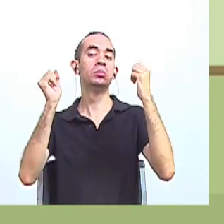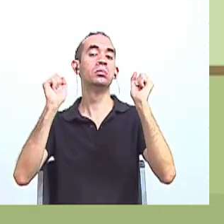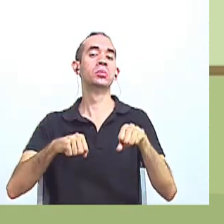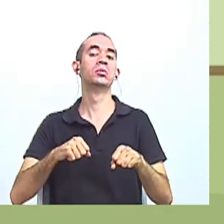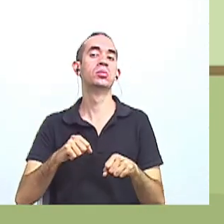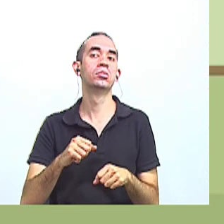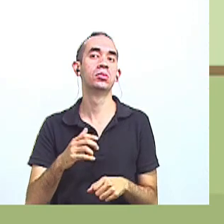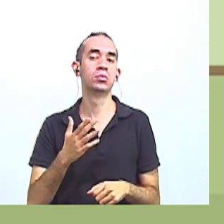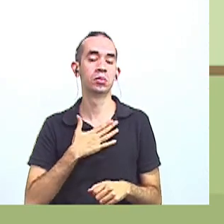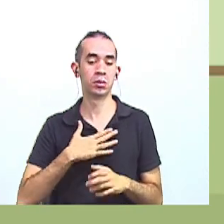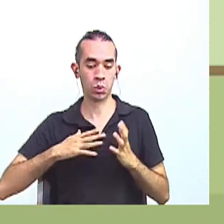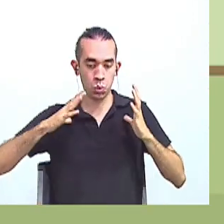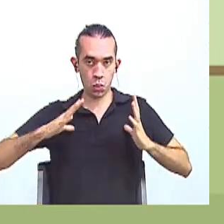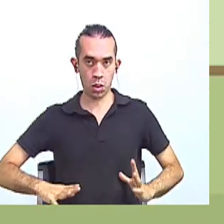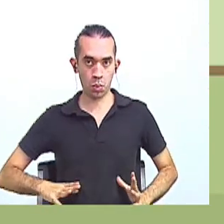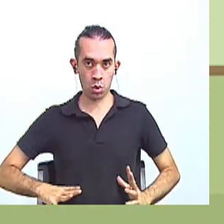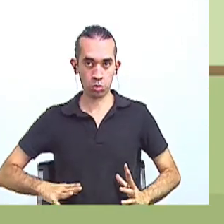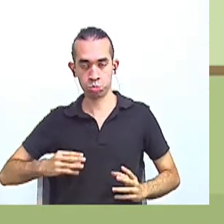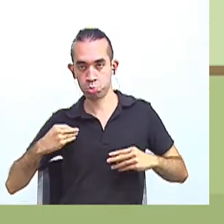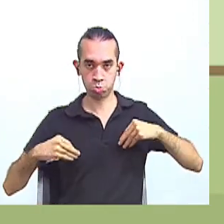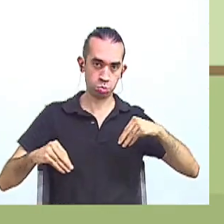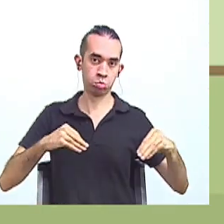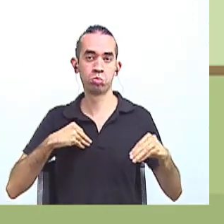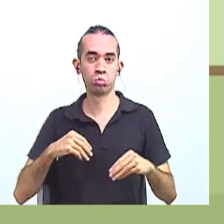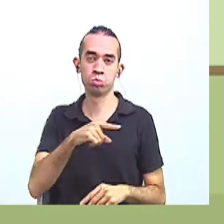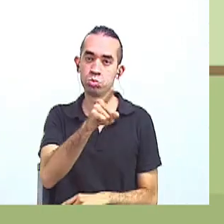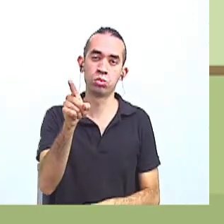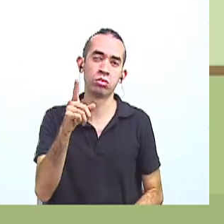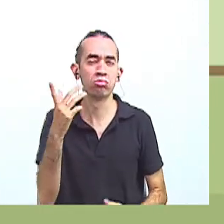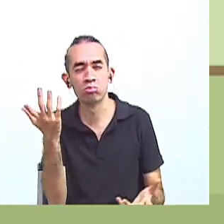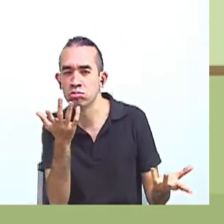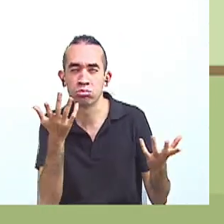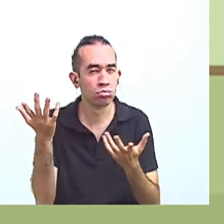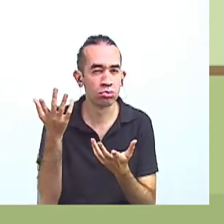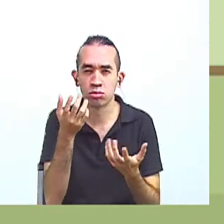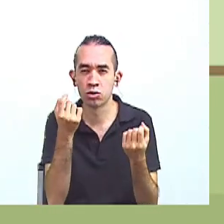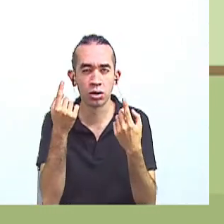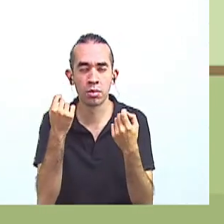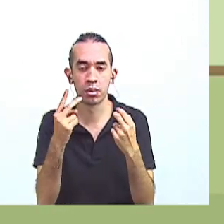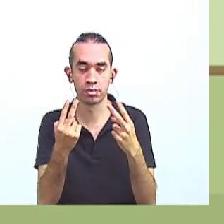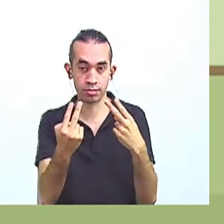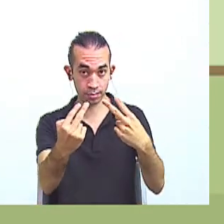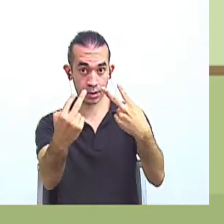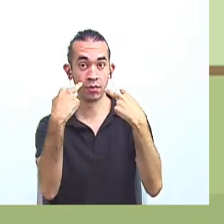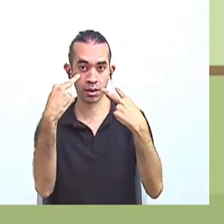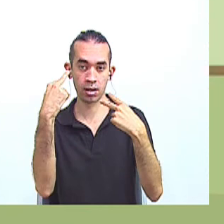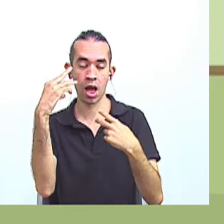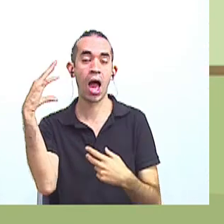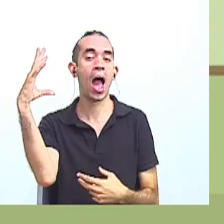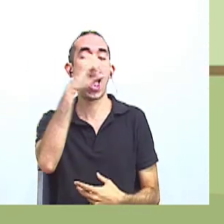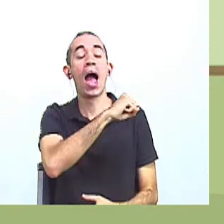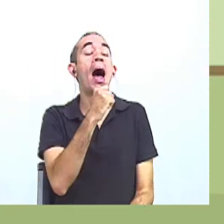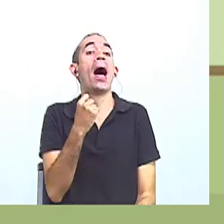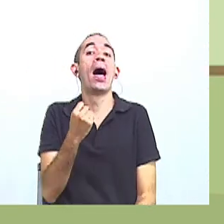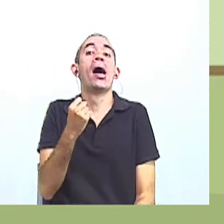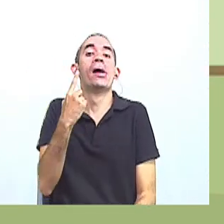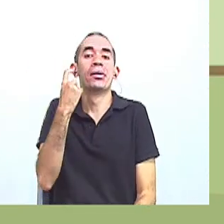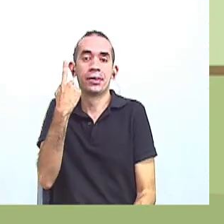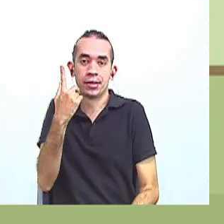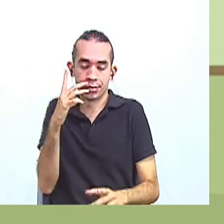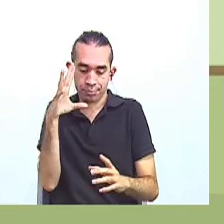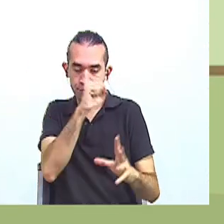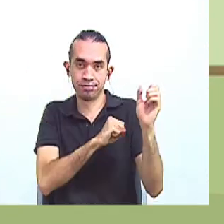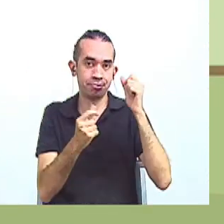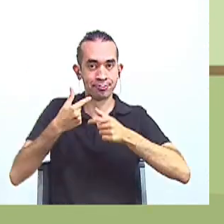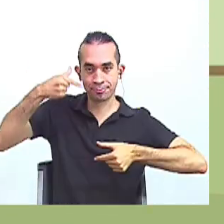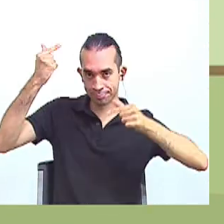see my body language. So maybe you are not clear about something, but when you look at me, you say, oh, I'm going to use those